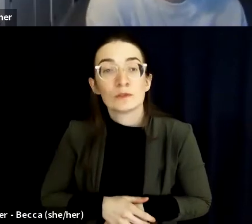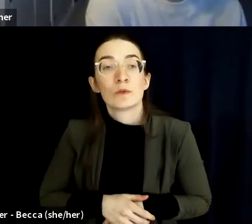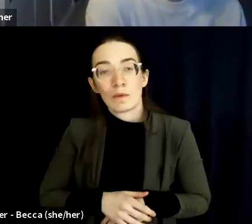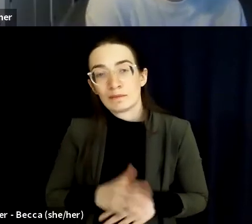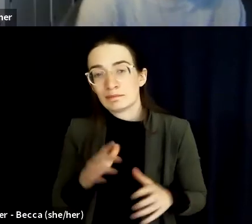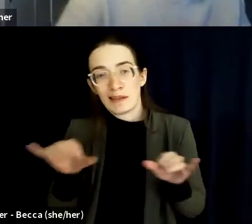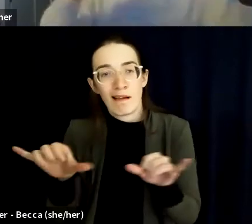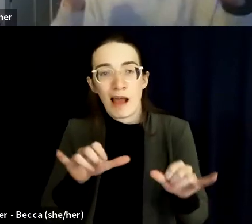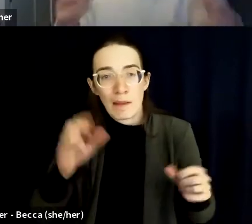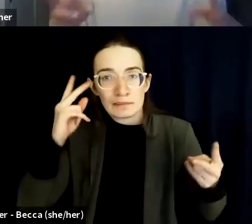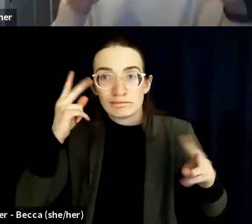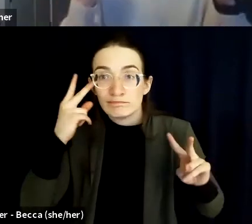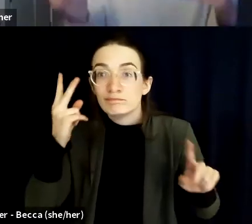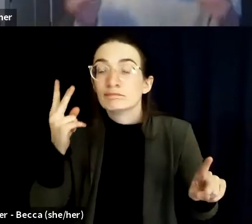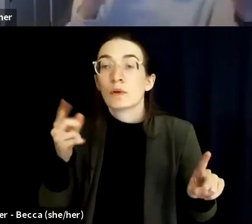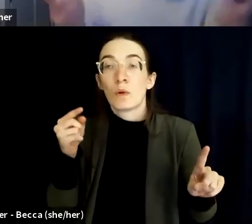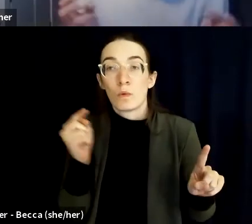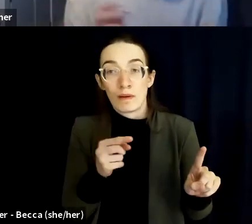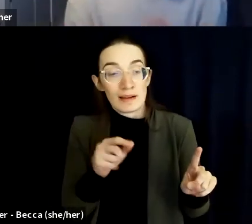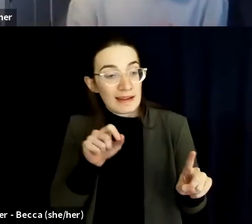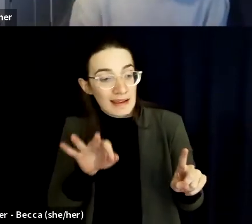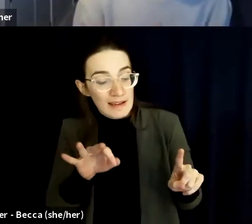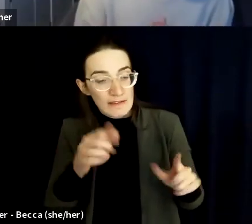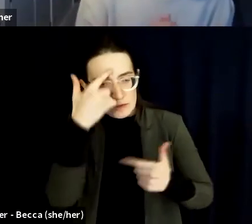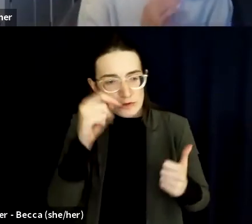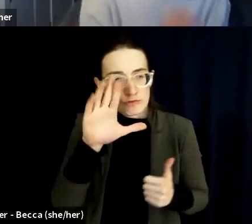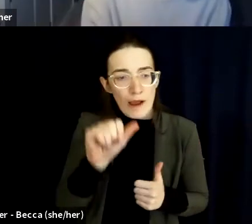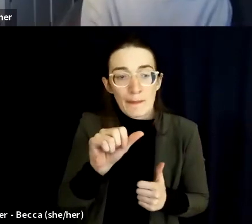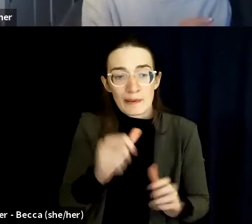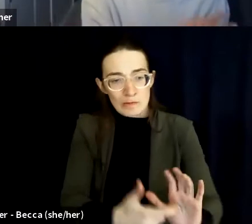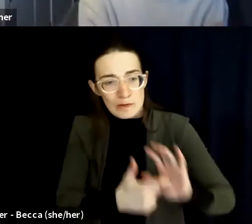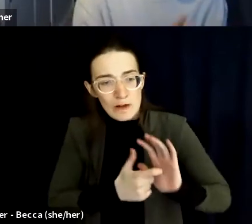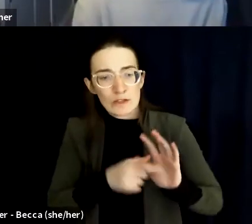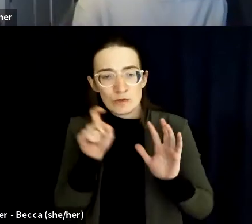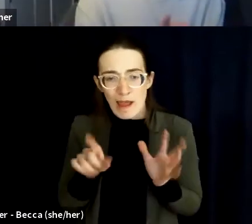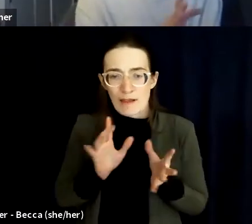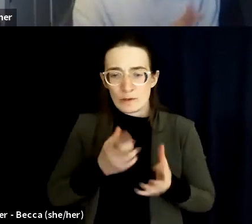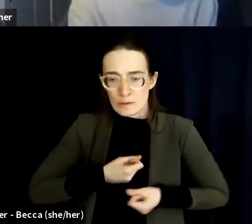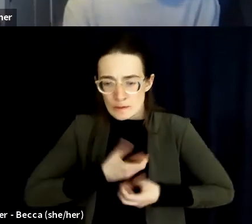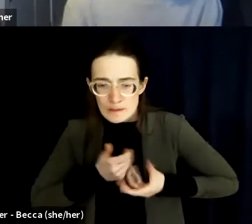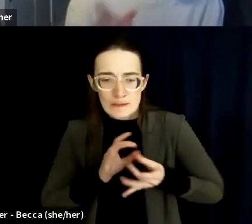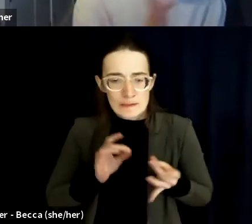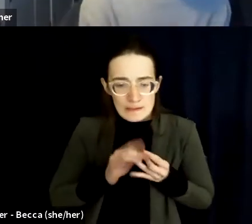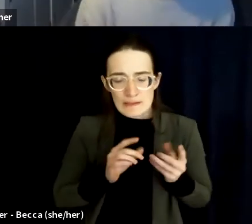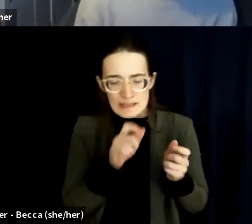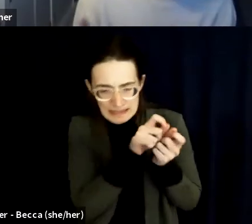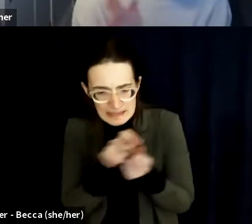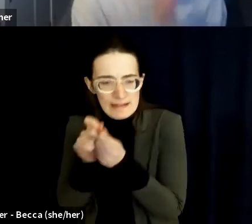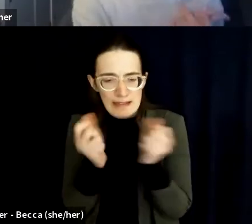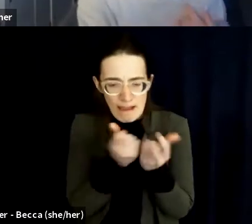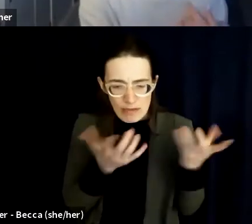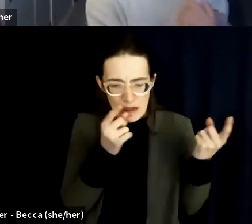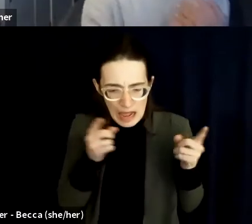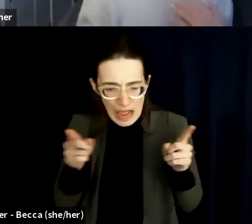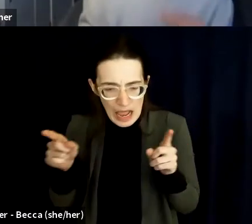to address or deal with trauma, you have to talk about what has happened, the details, the